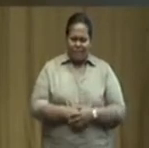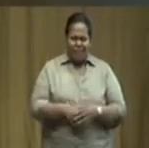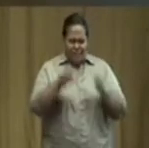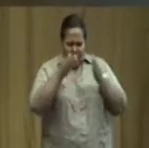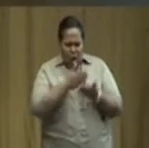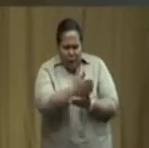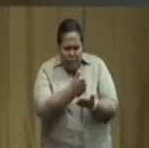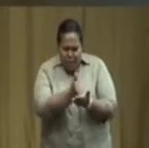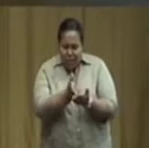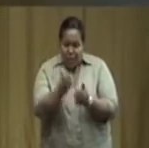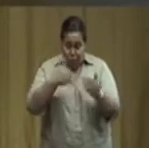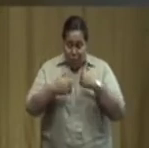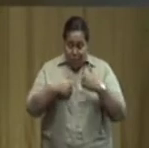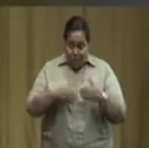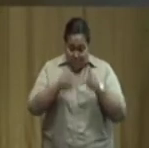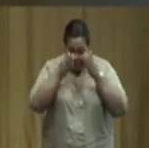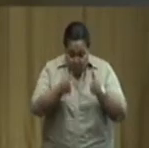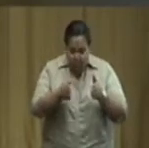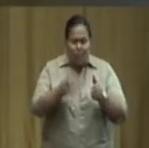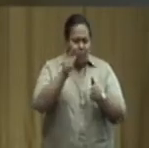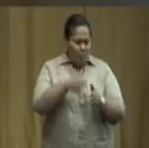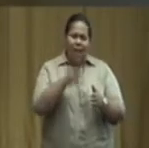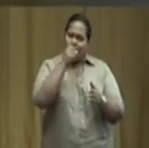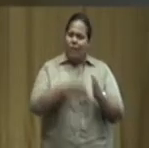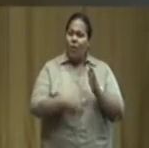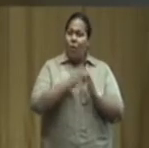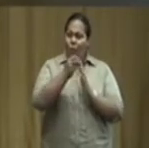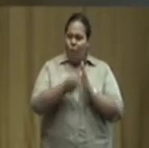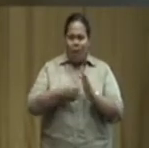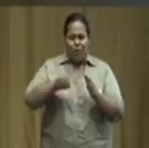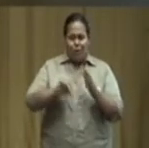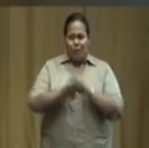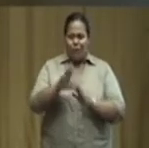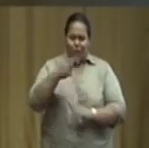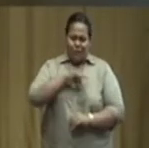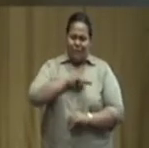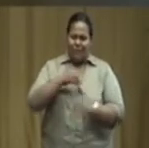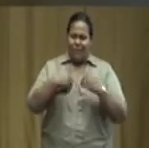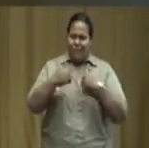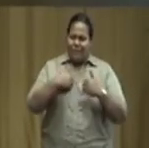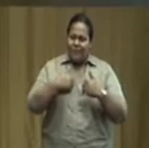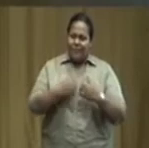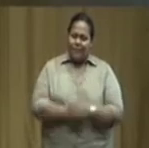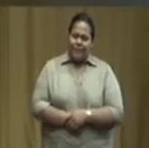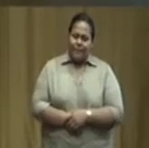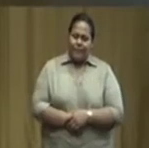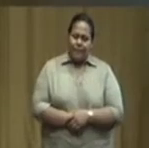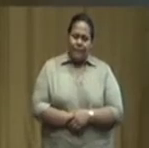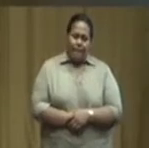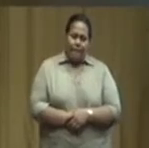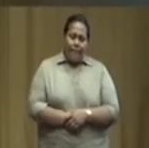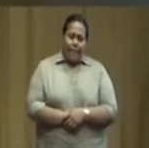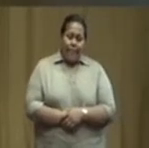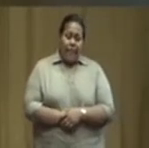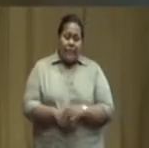it is for us to incorporate material into our online courses, the easier that job will be for us. Now, like